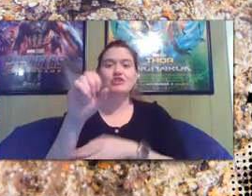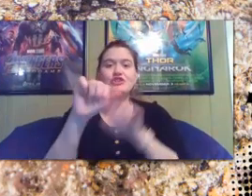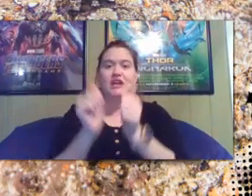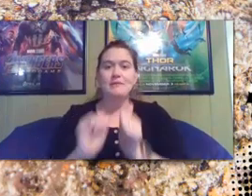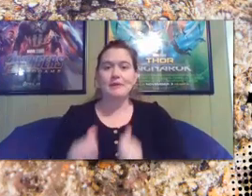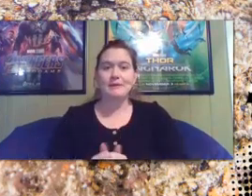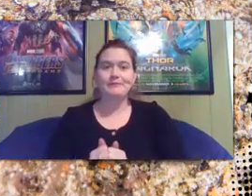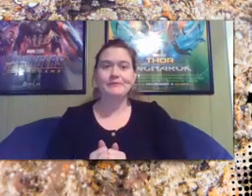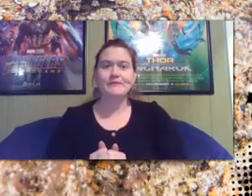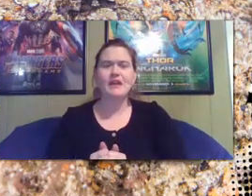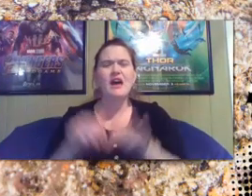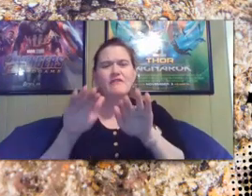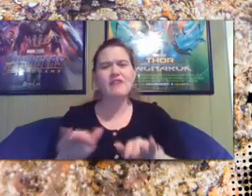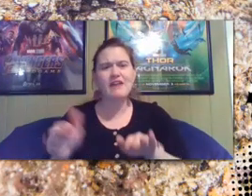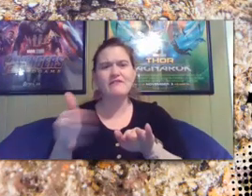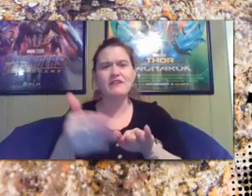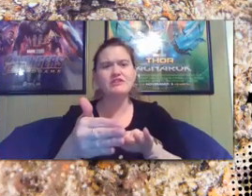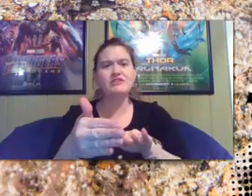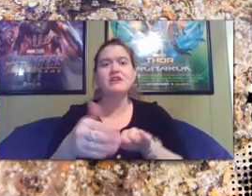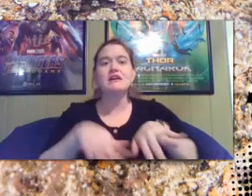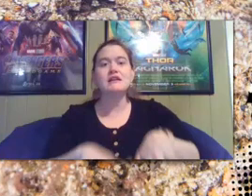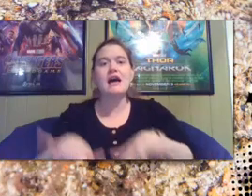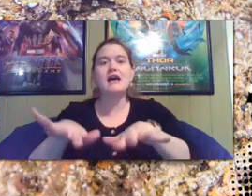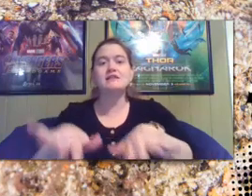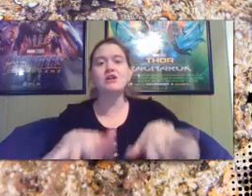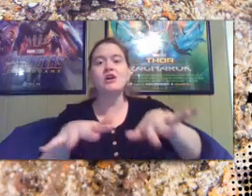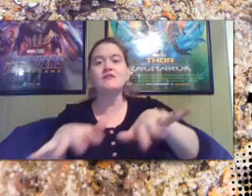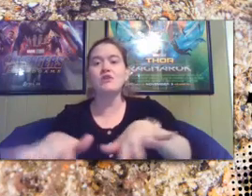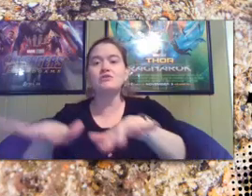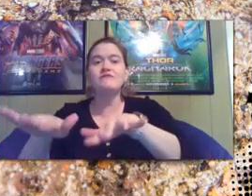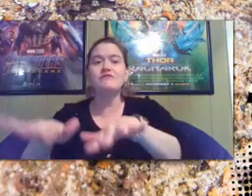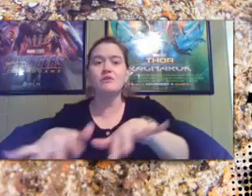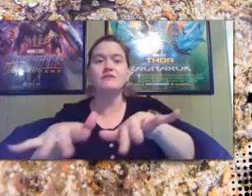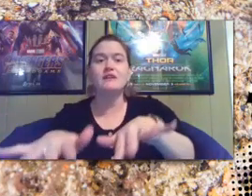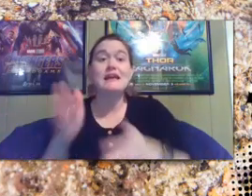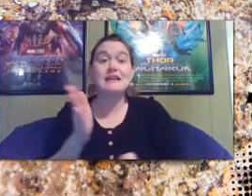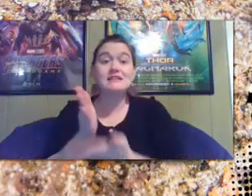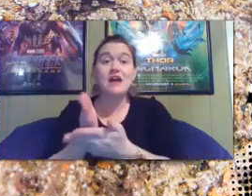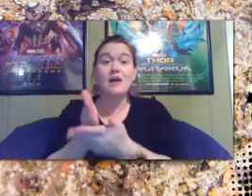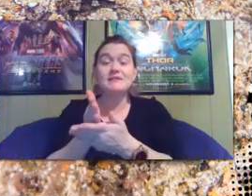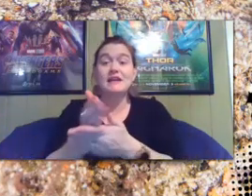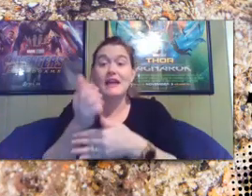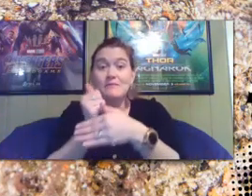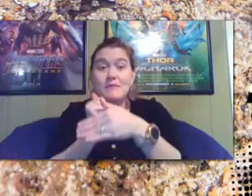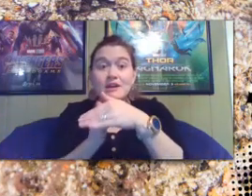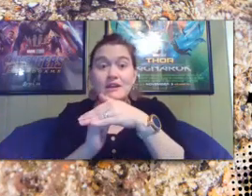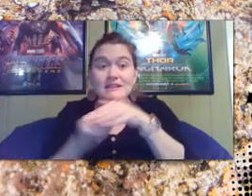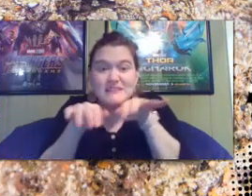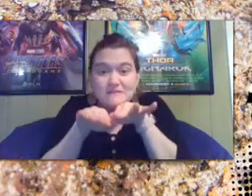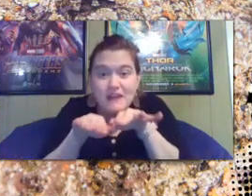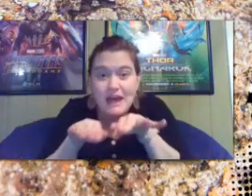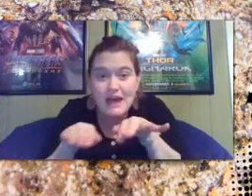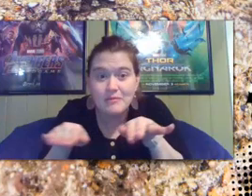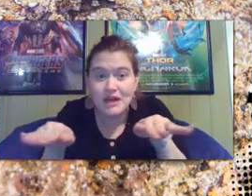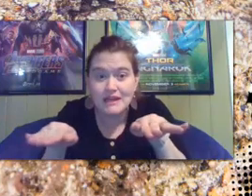Flatfish shape. A flatfish glides along the ocean floor. It stops and buries